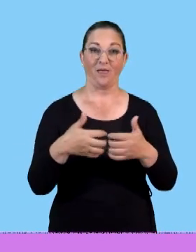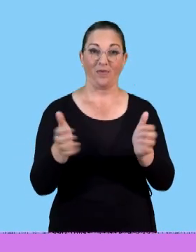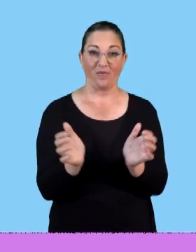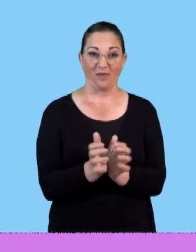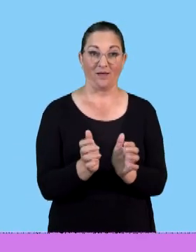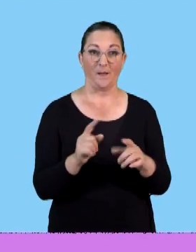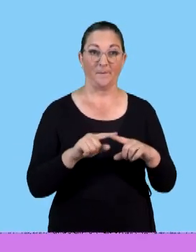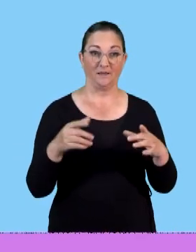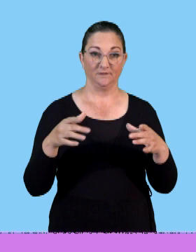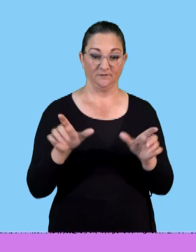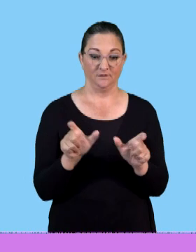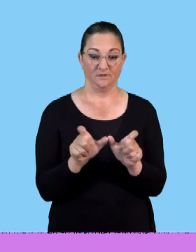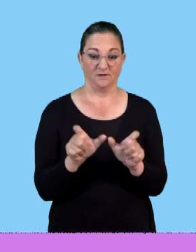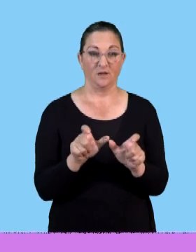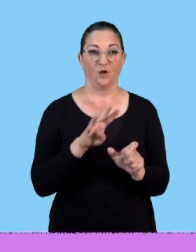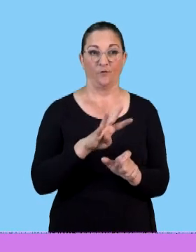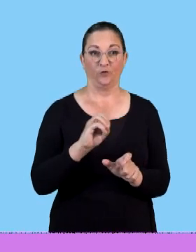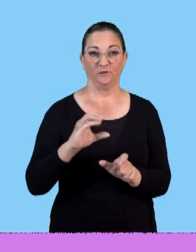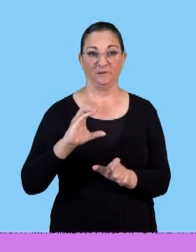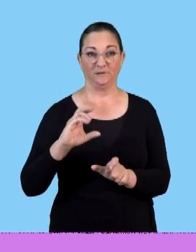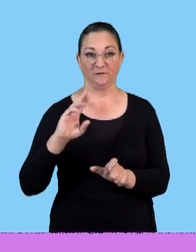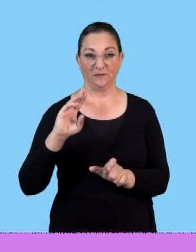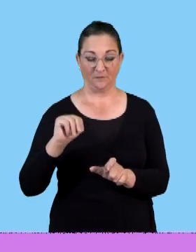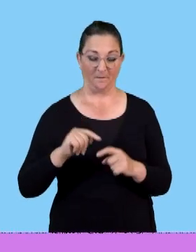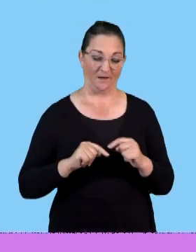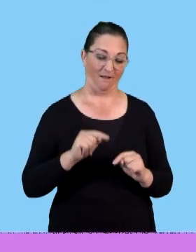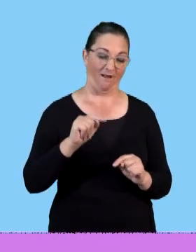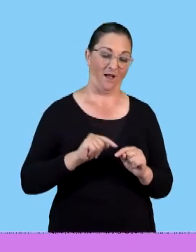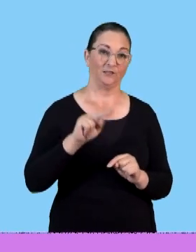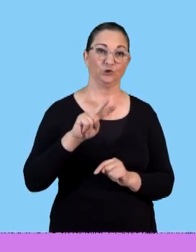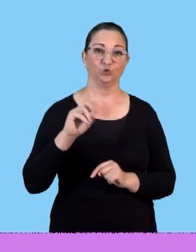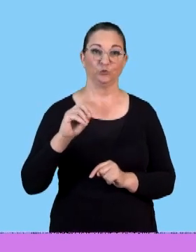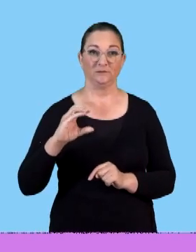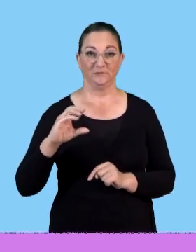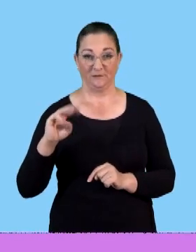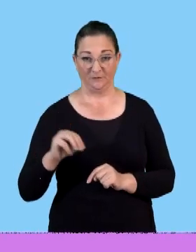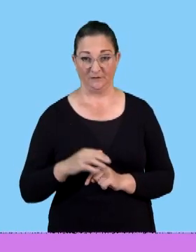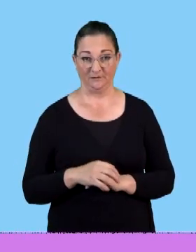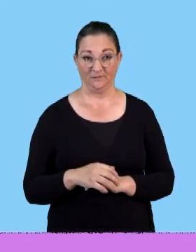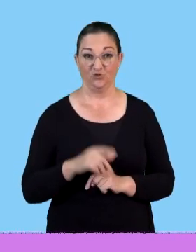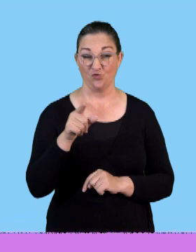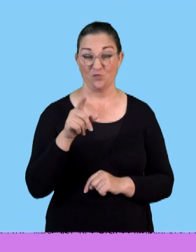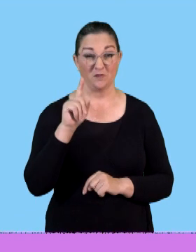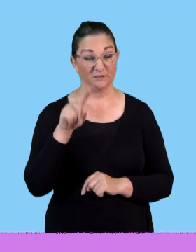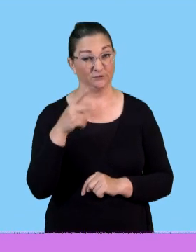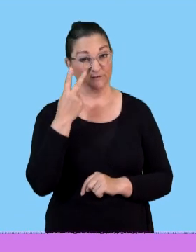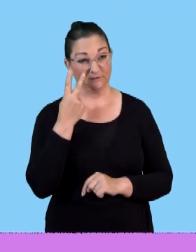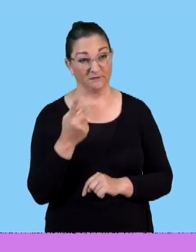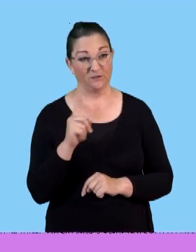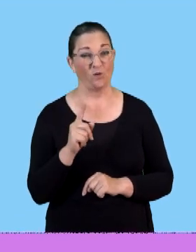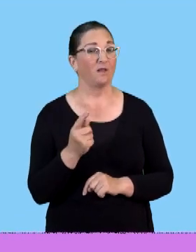cake she chose has a diameter of 40 centimeters and height of 20 centimeters. This is what you need to